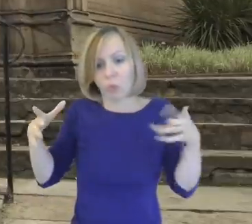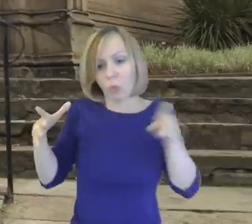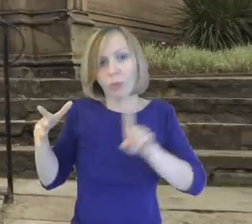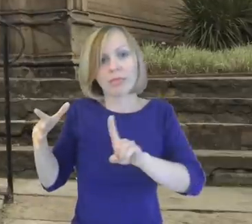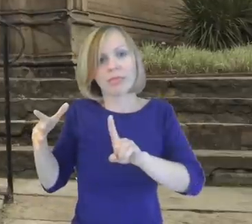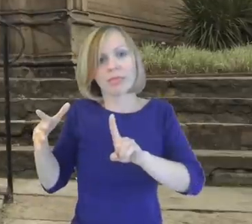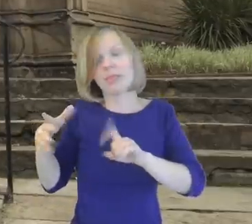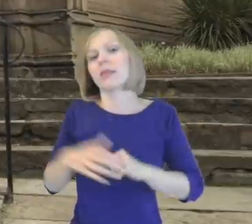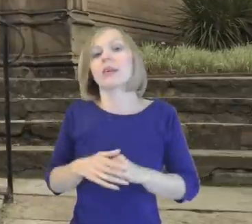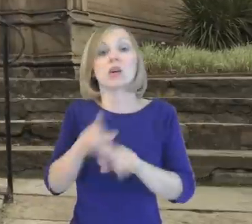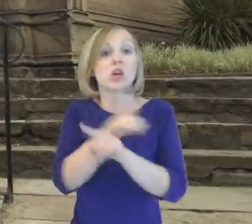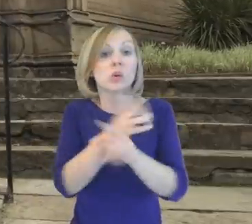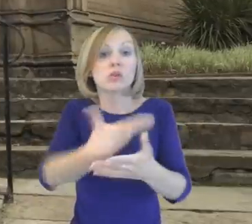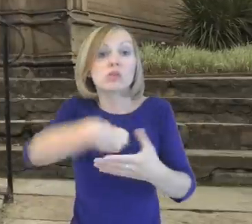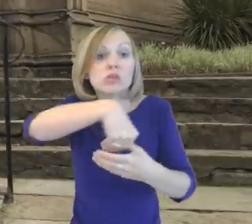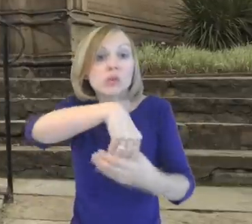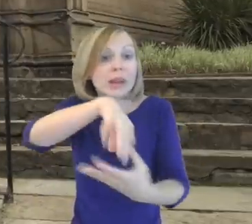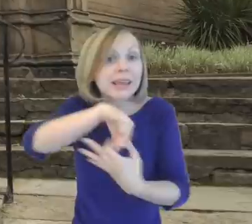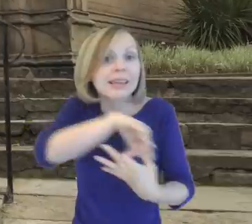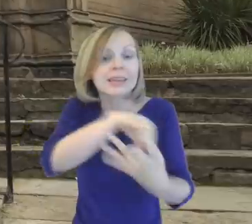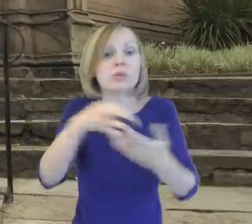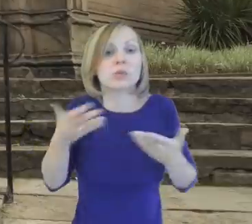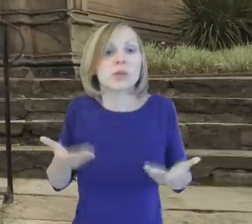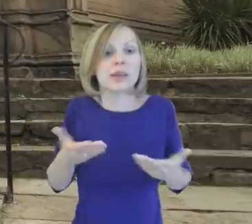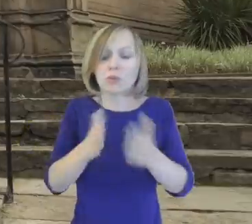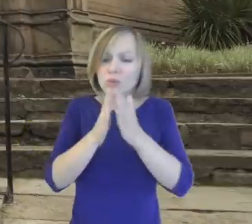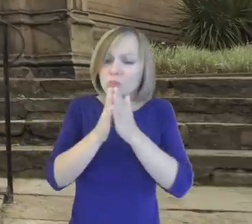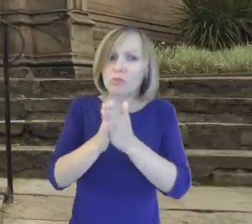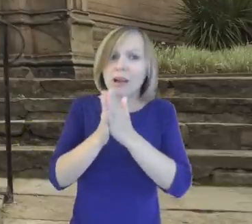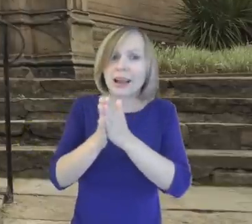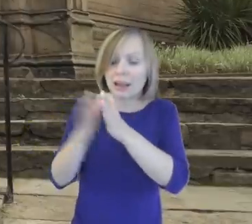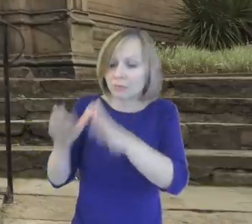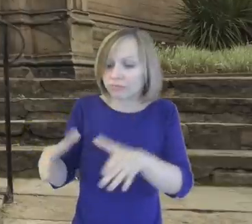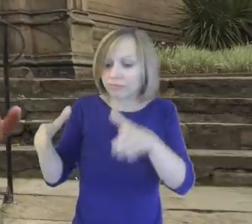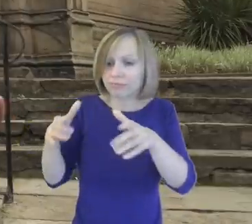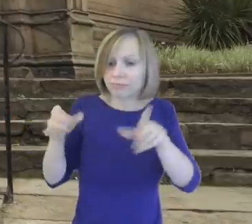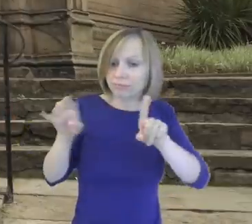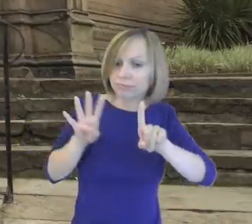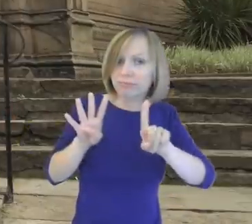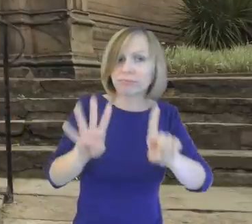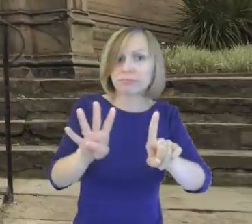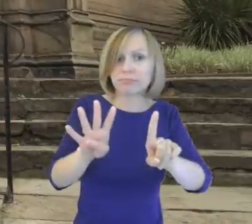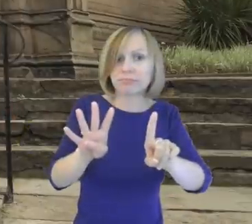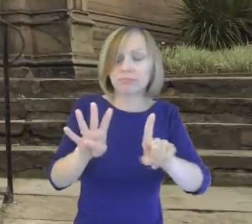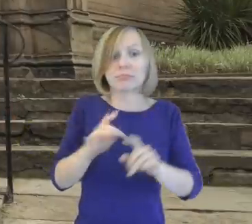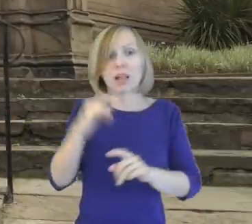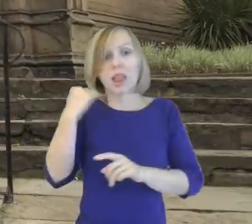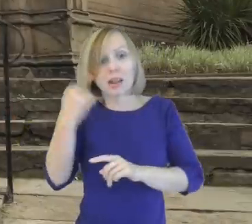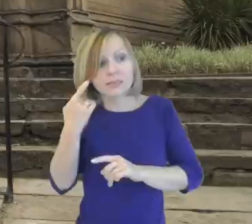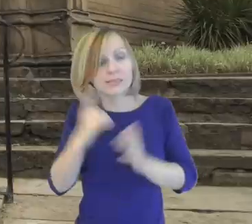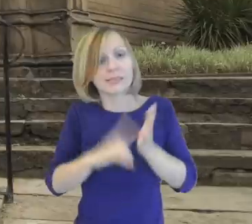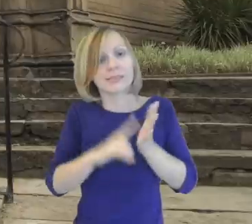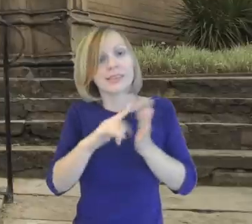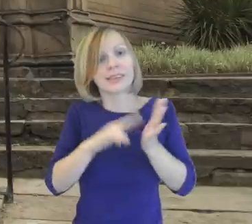when you joined in our worship, you were praying and walking alongside people from London and Lincoln and